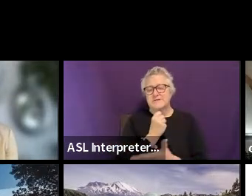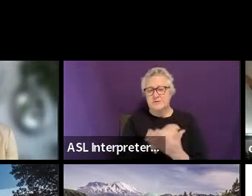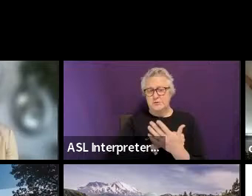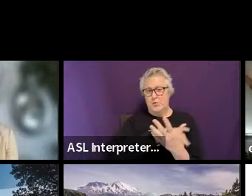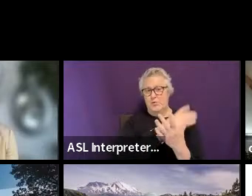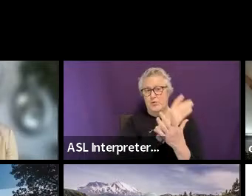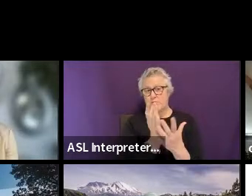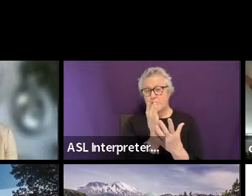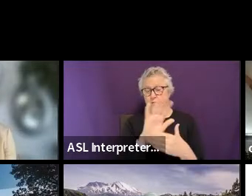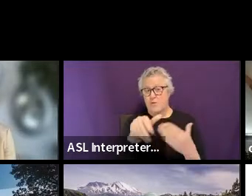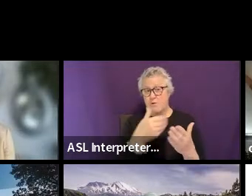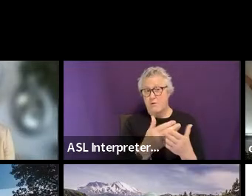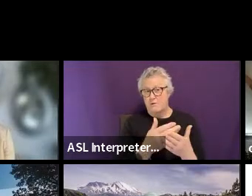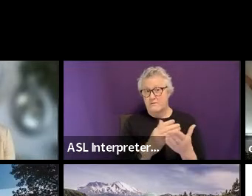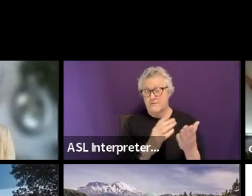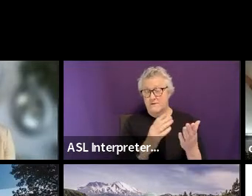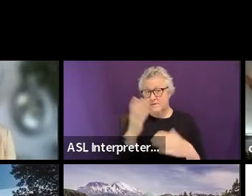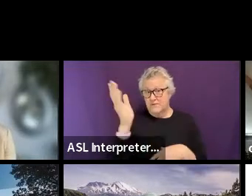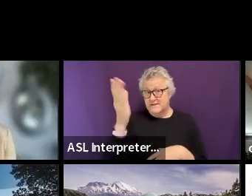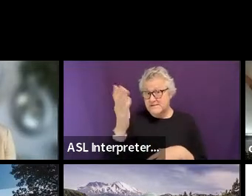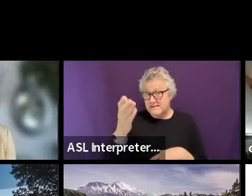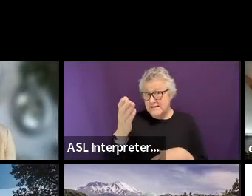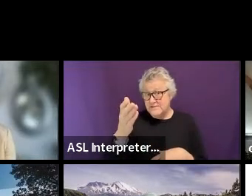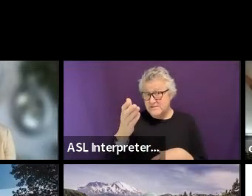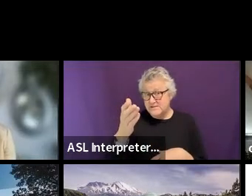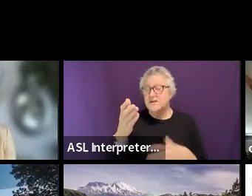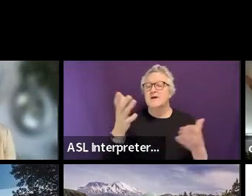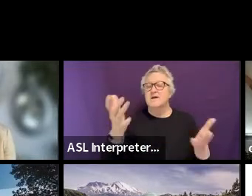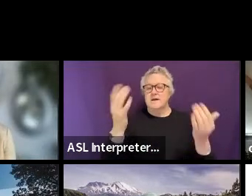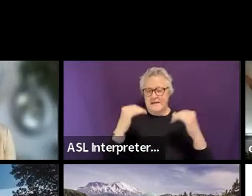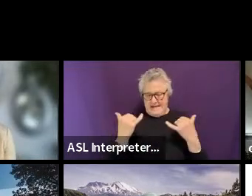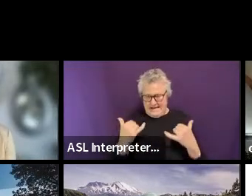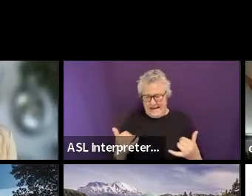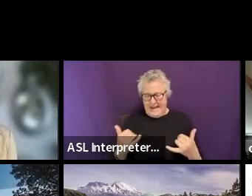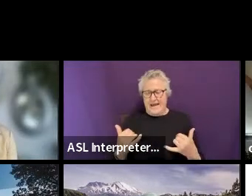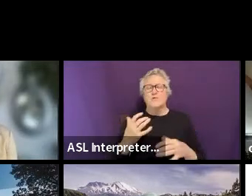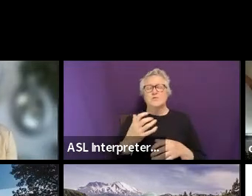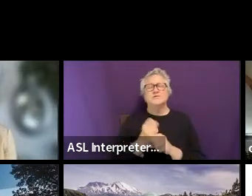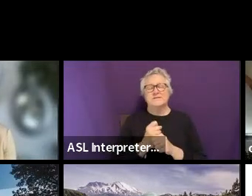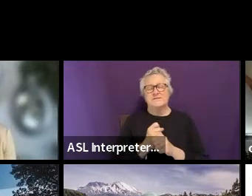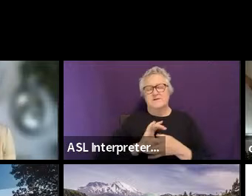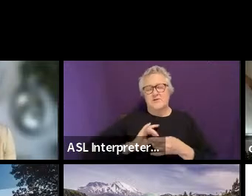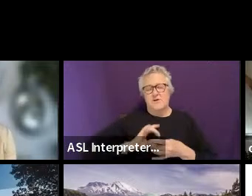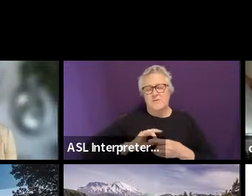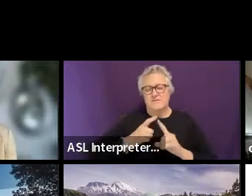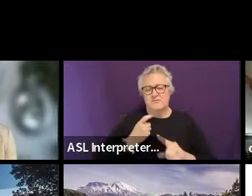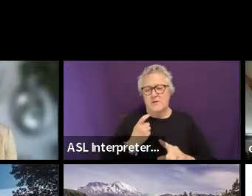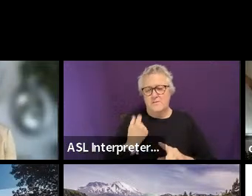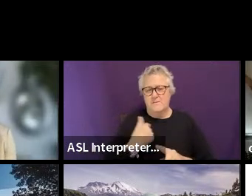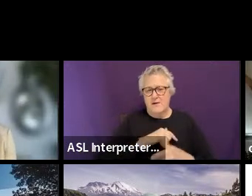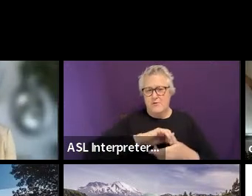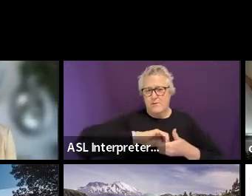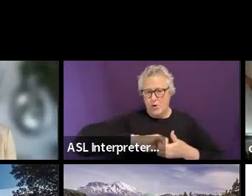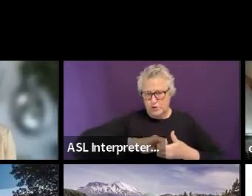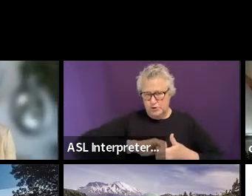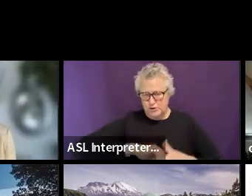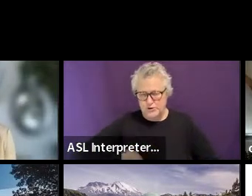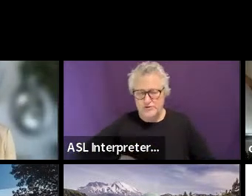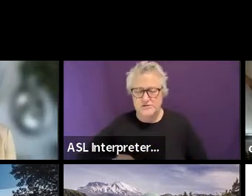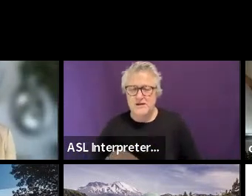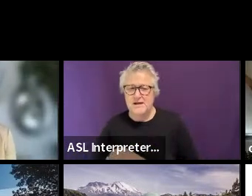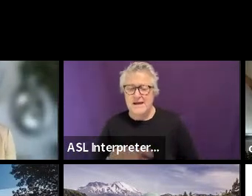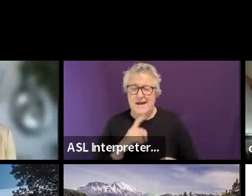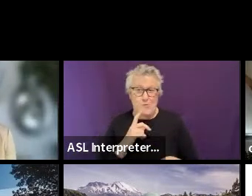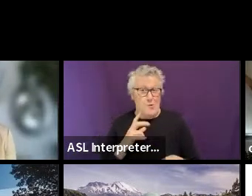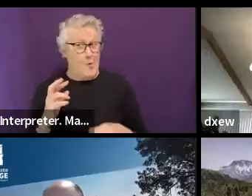we're now receiving comments from our partners. We are also hoping to move